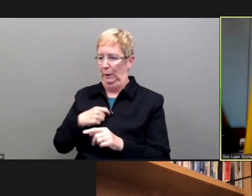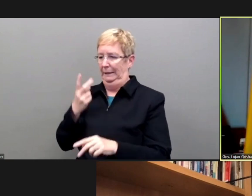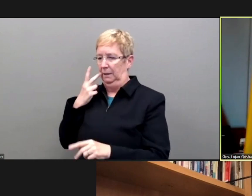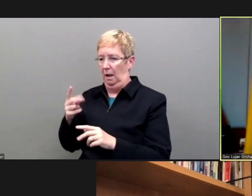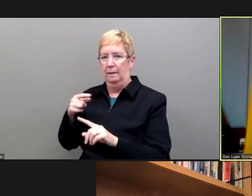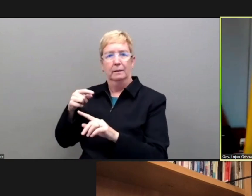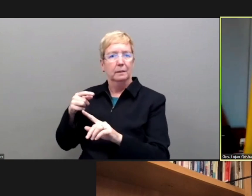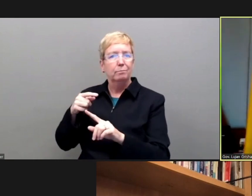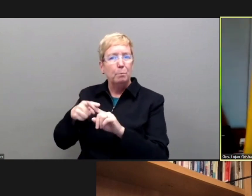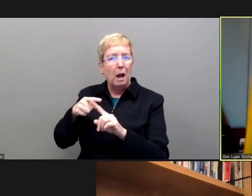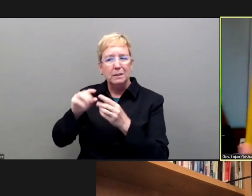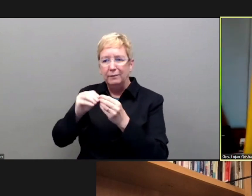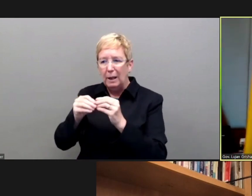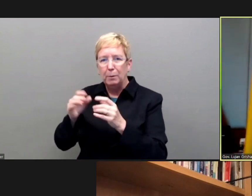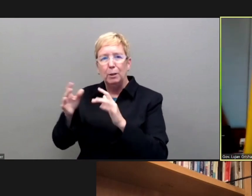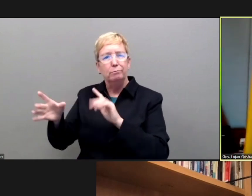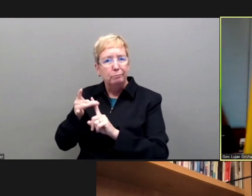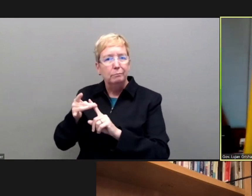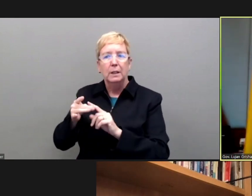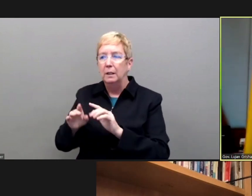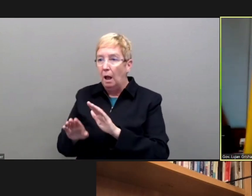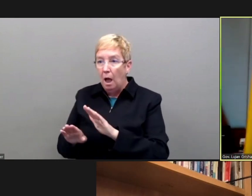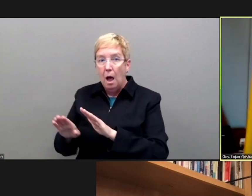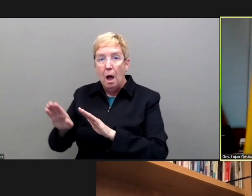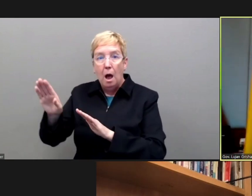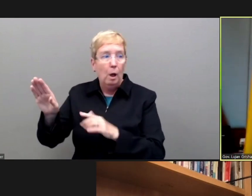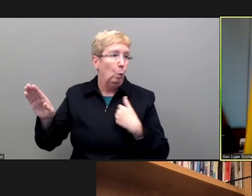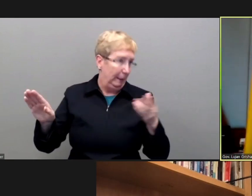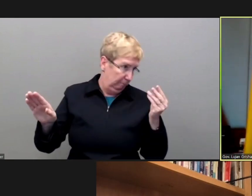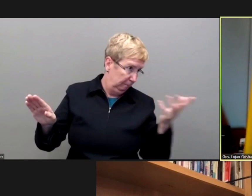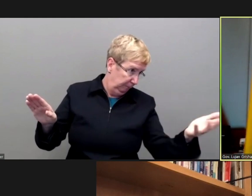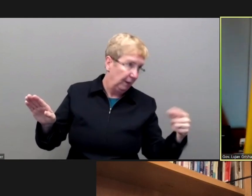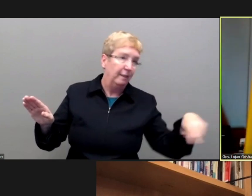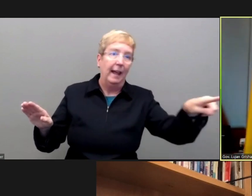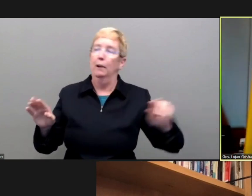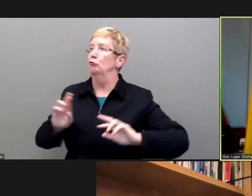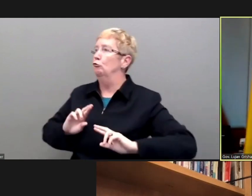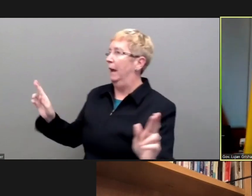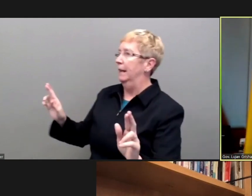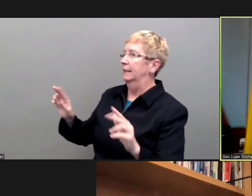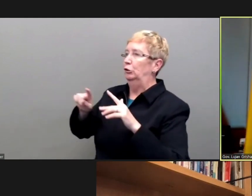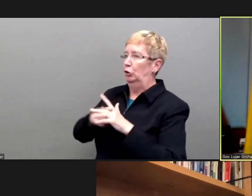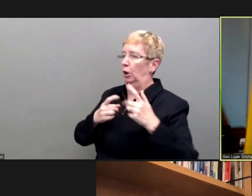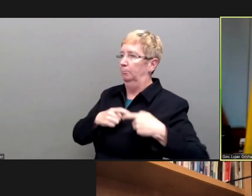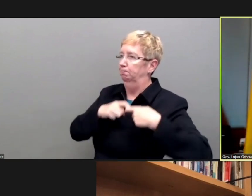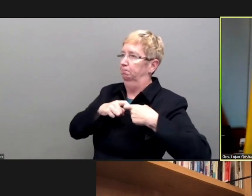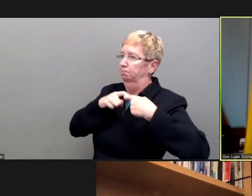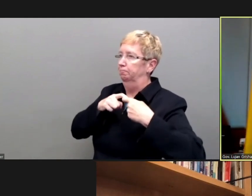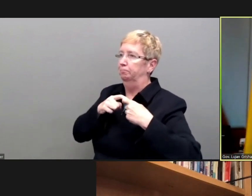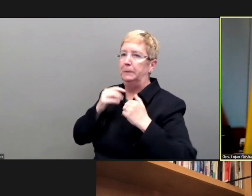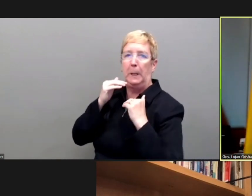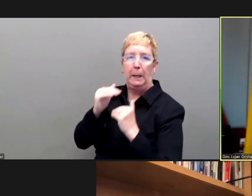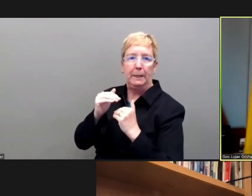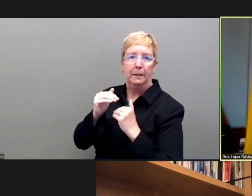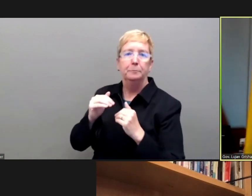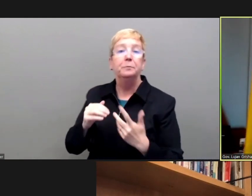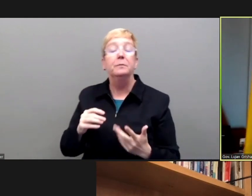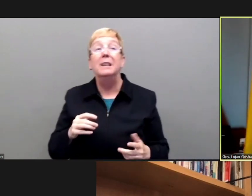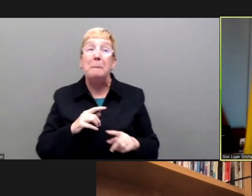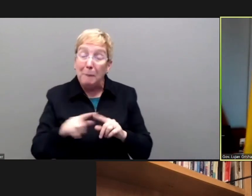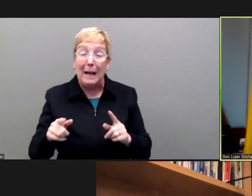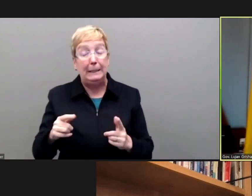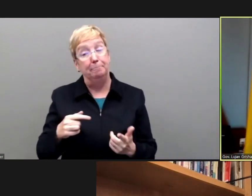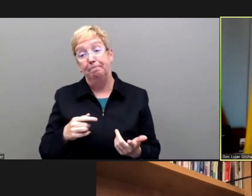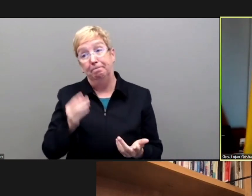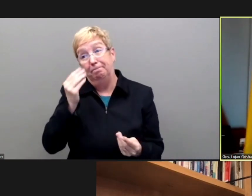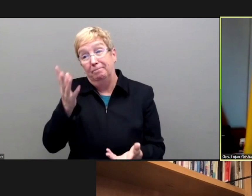this high and case numbers this high on their own. I will tell you that everyone is really frustrated